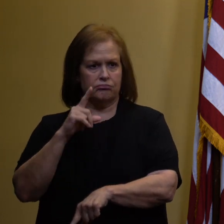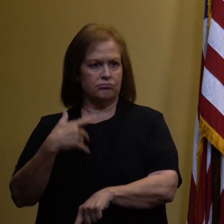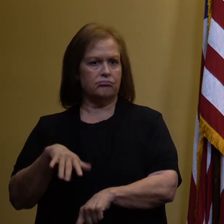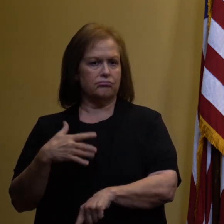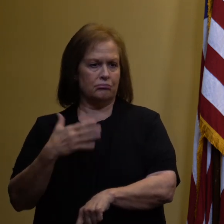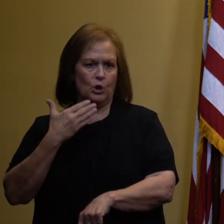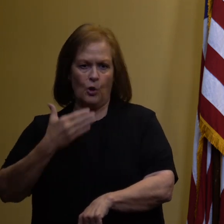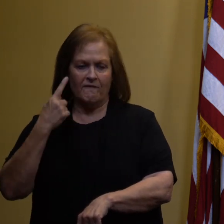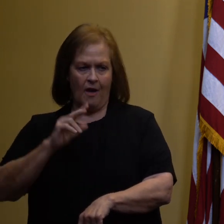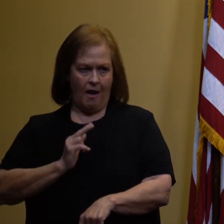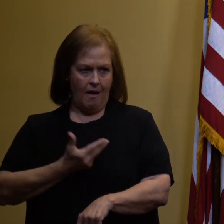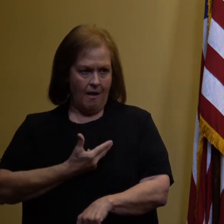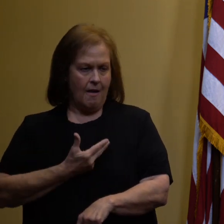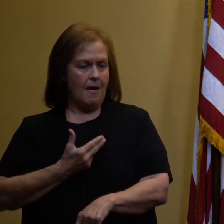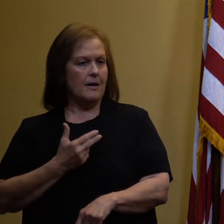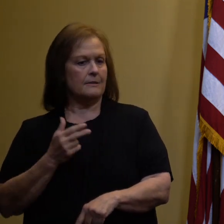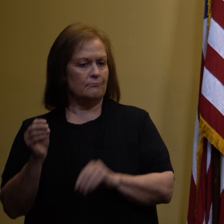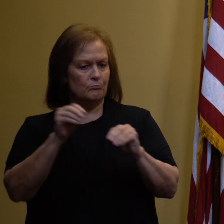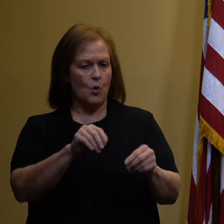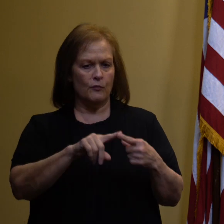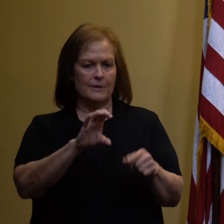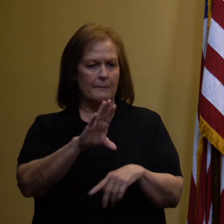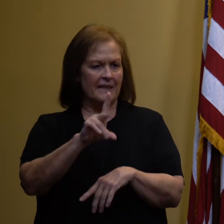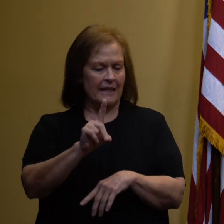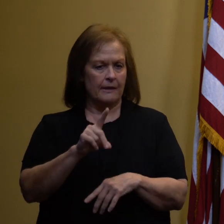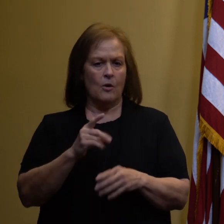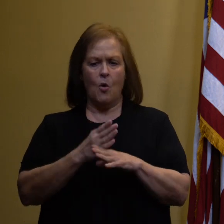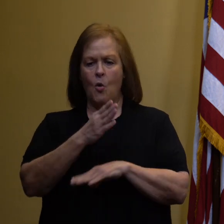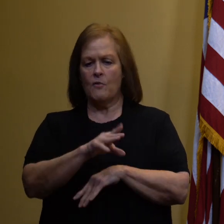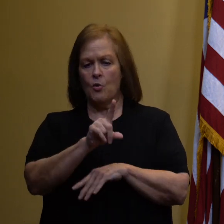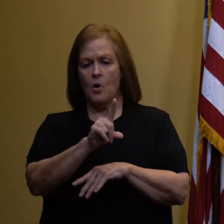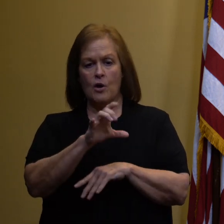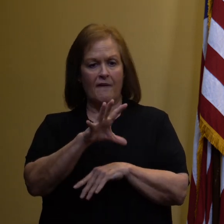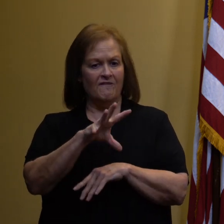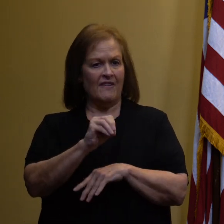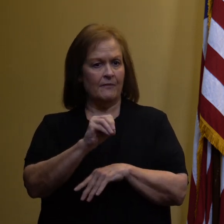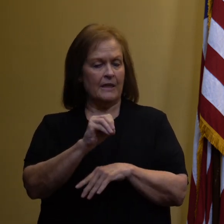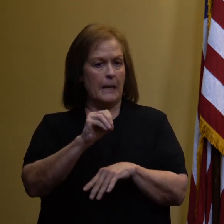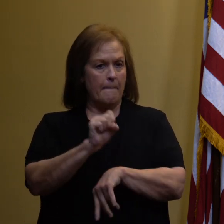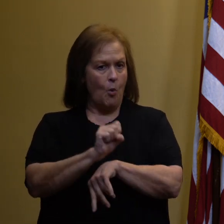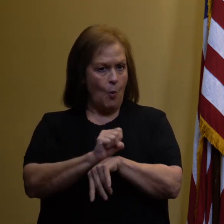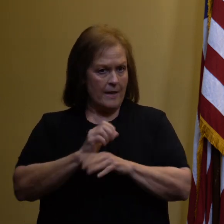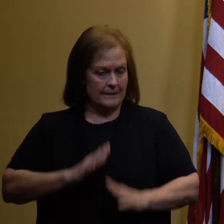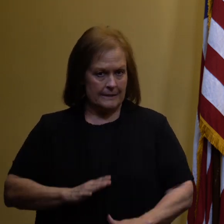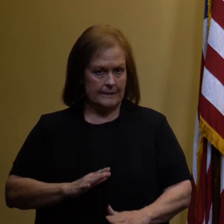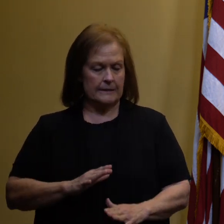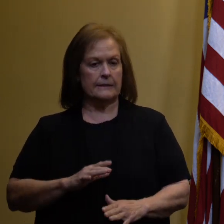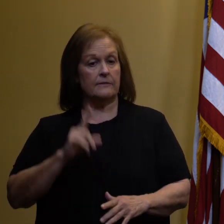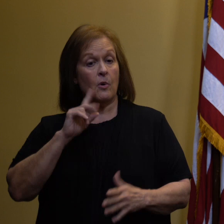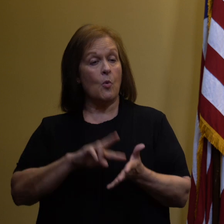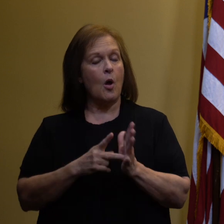moving their headquarters to the CBD, bringing in over 150 employees, but with the intent